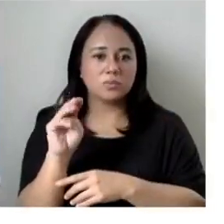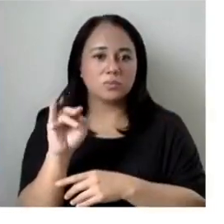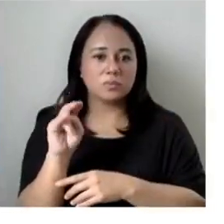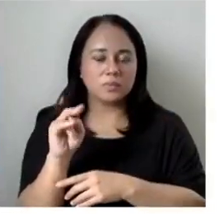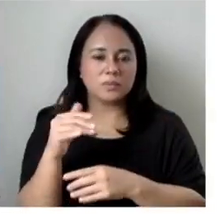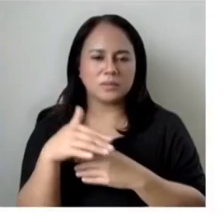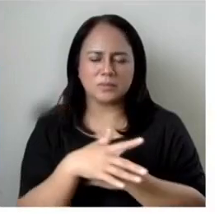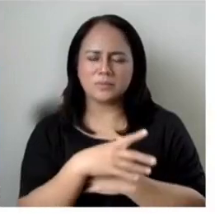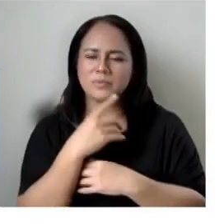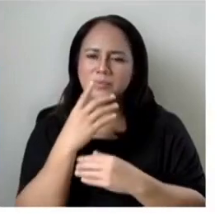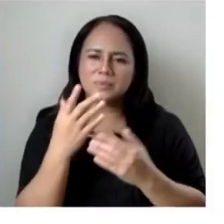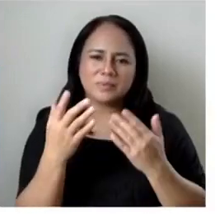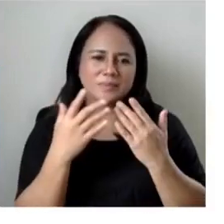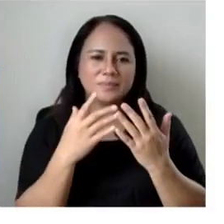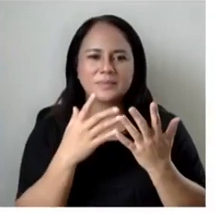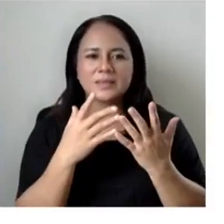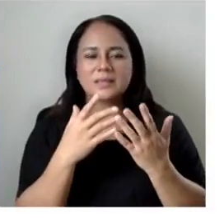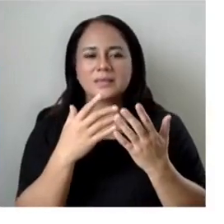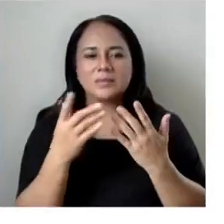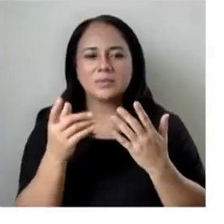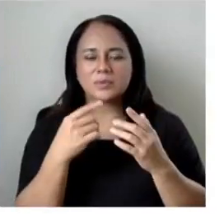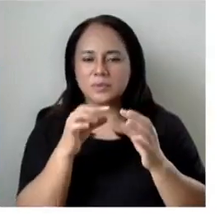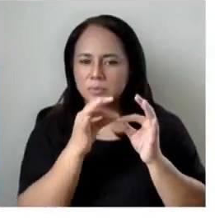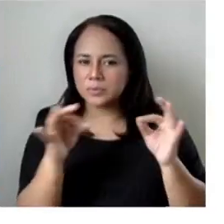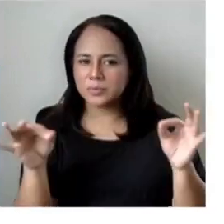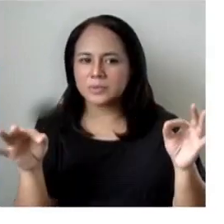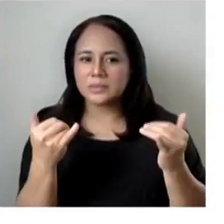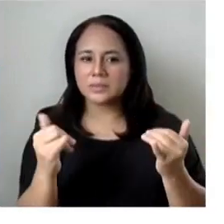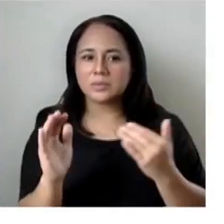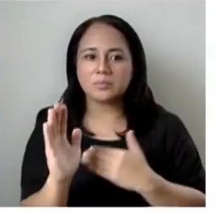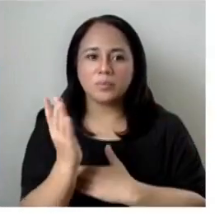very measured in your statements this morning. You're saying